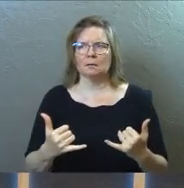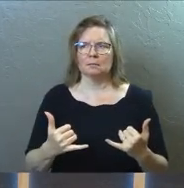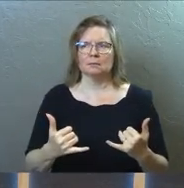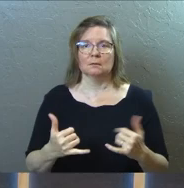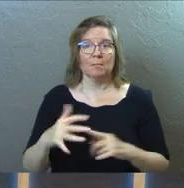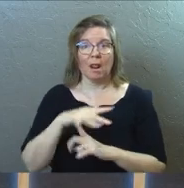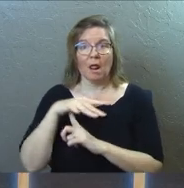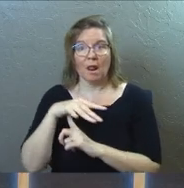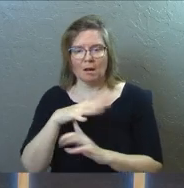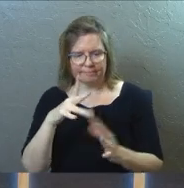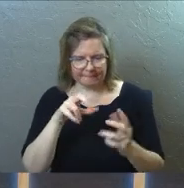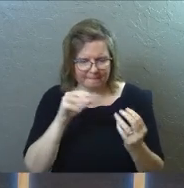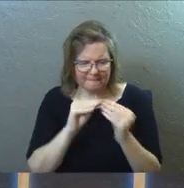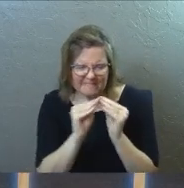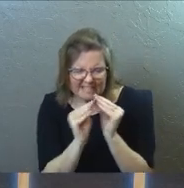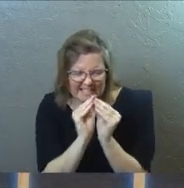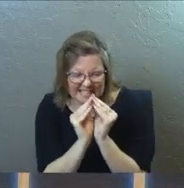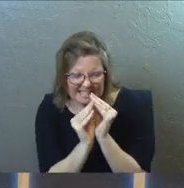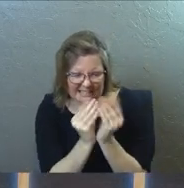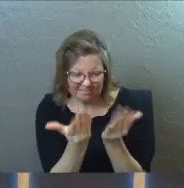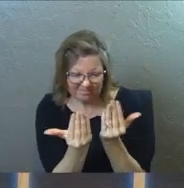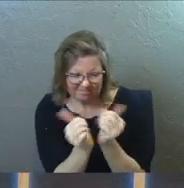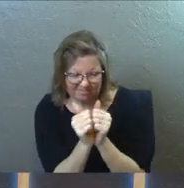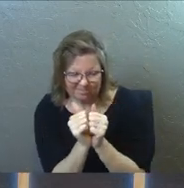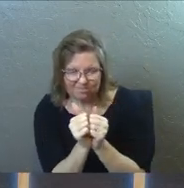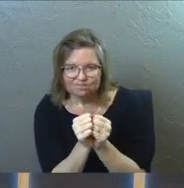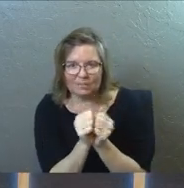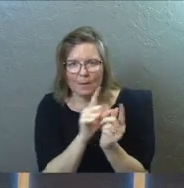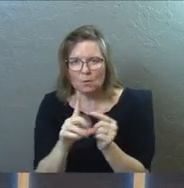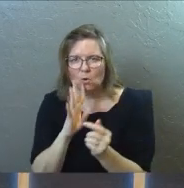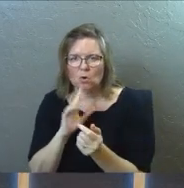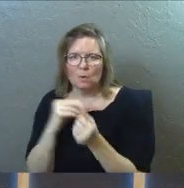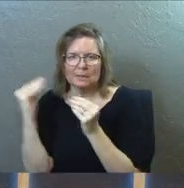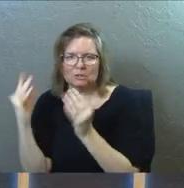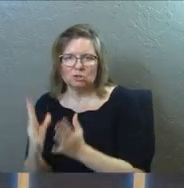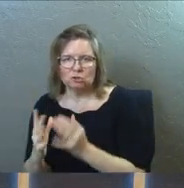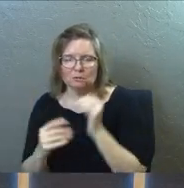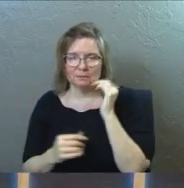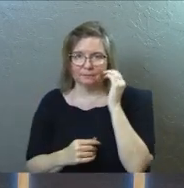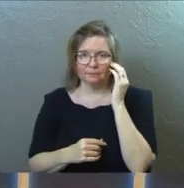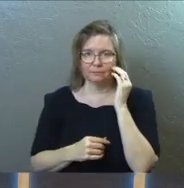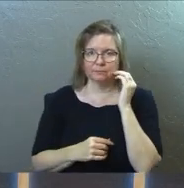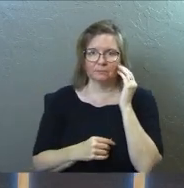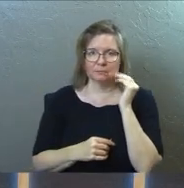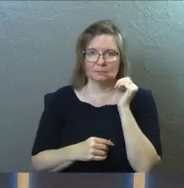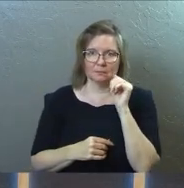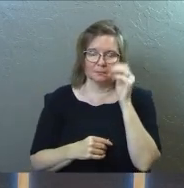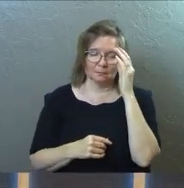can be helicopter parent. We're going to fix everything right now. I'm going to go talk to the teacher.